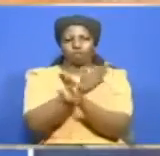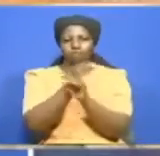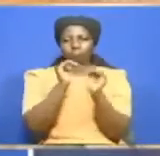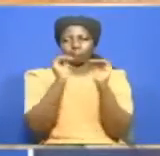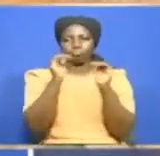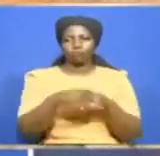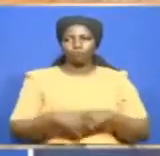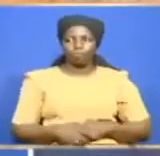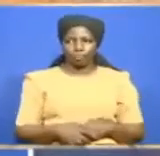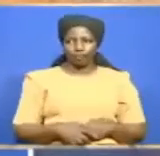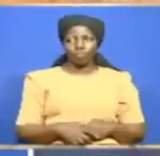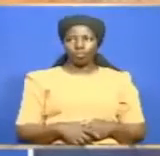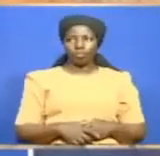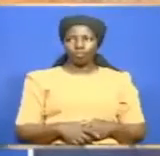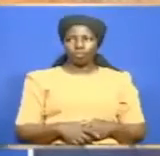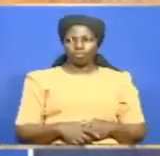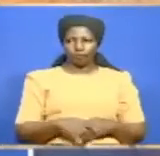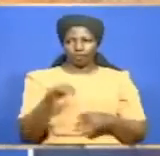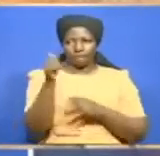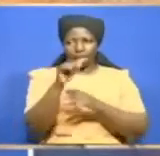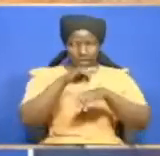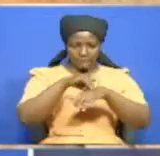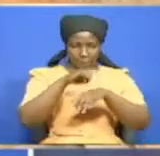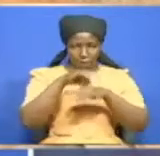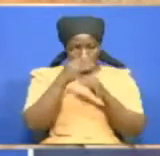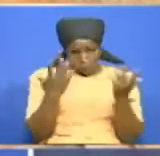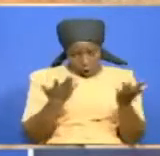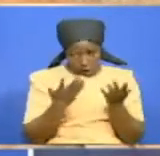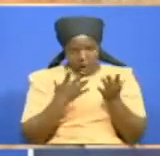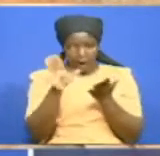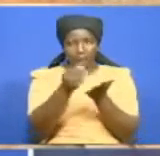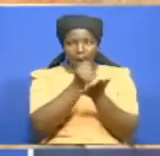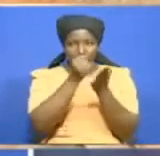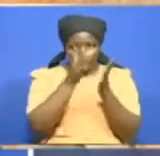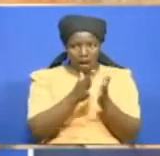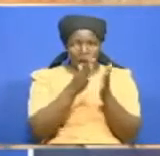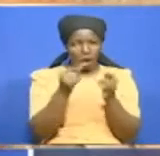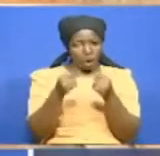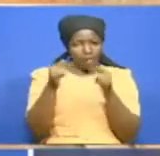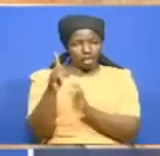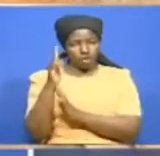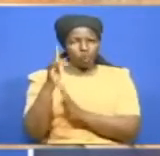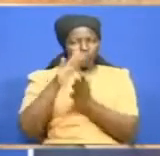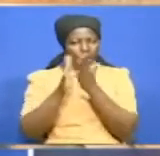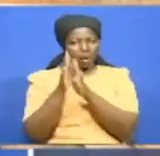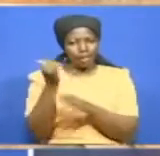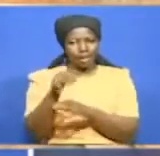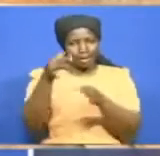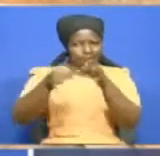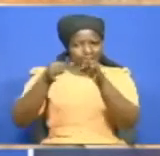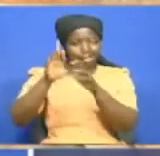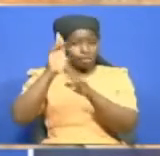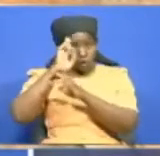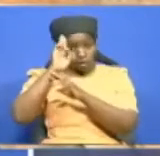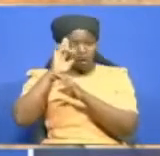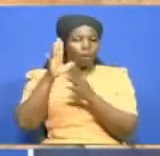In any event whereby an employer unlawfully and without just reason withholds